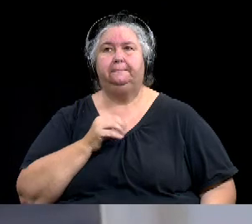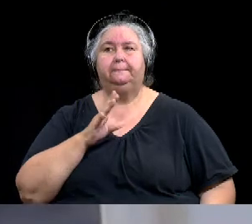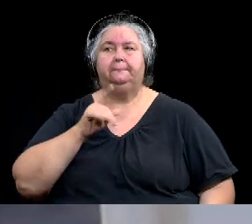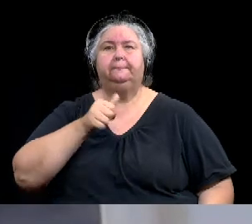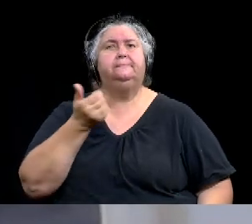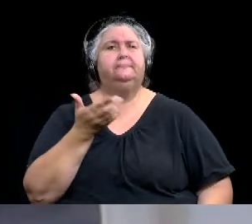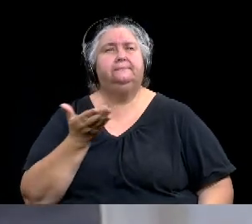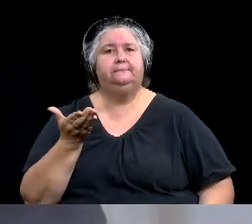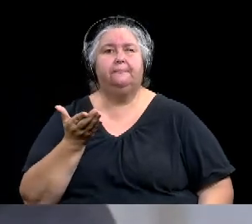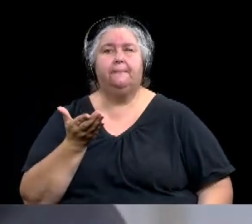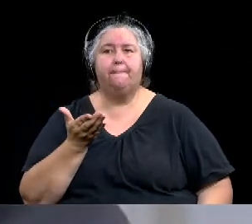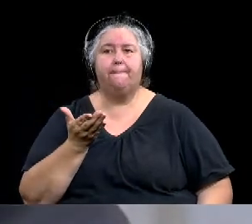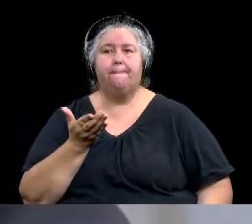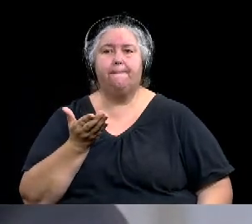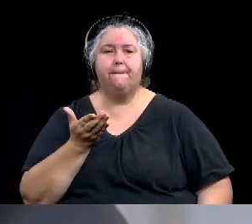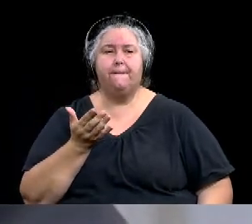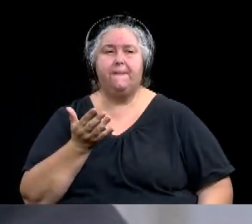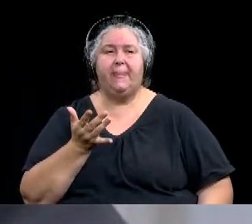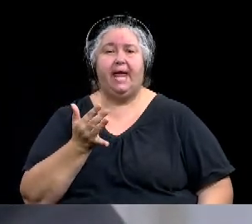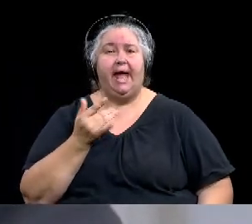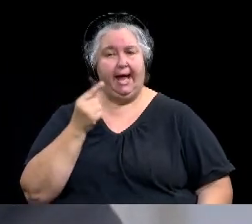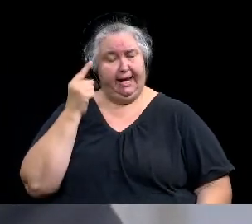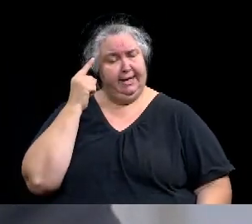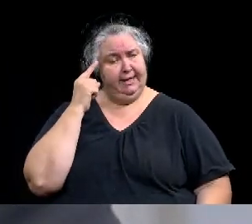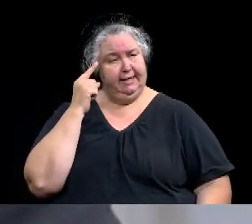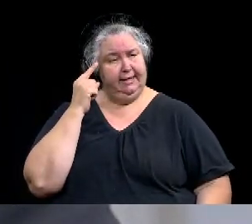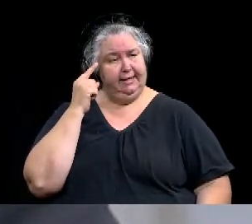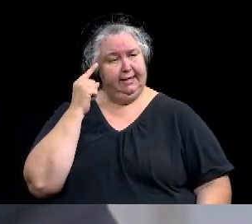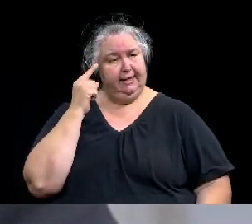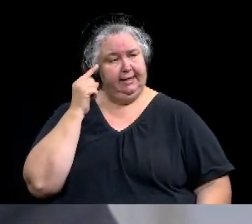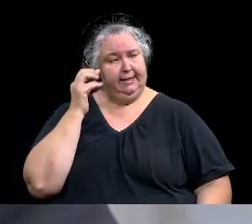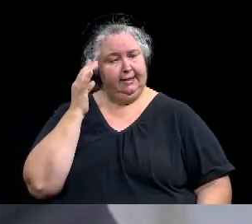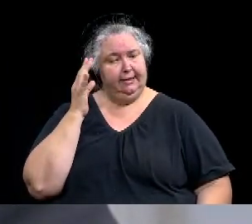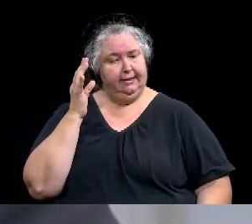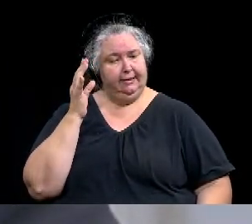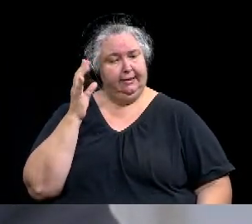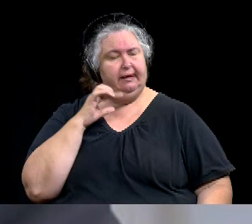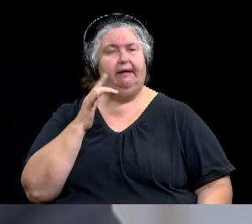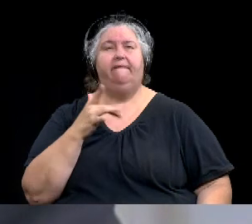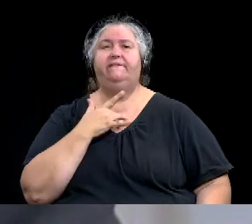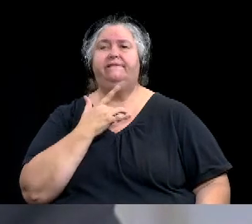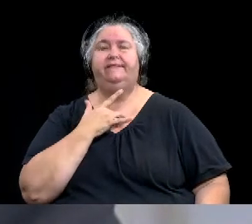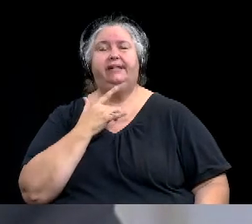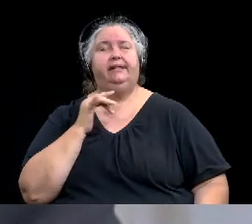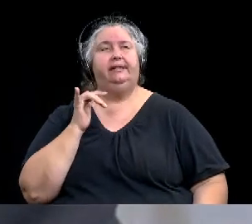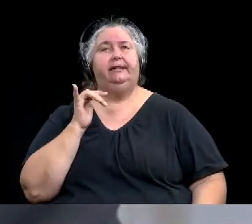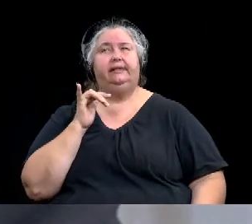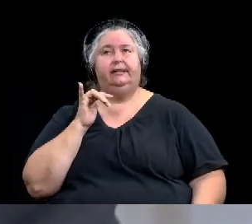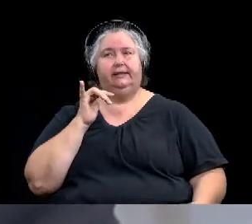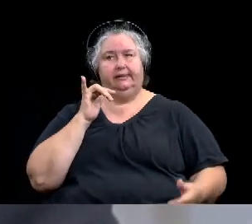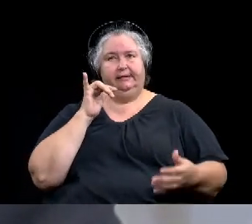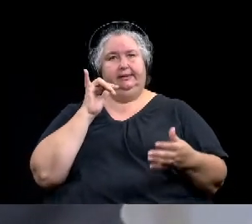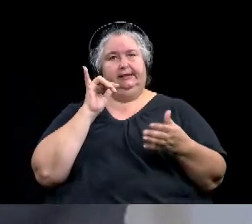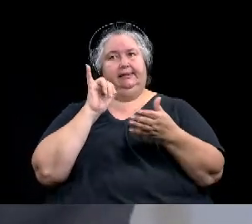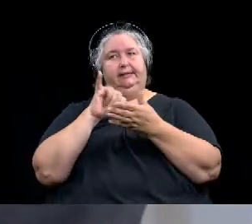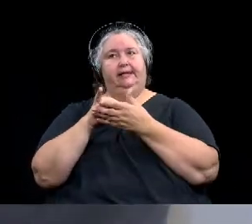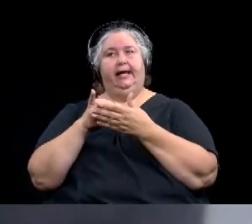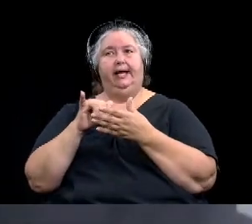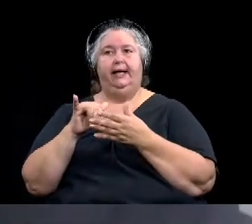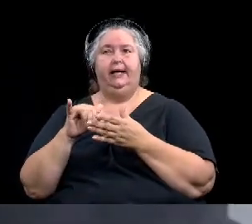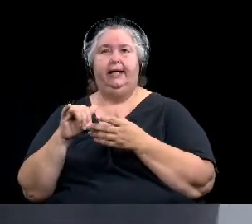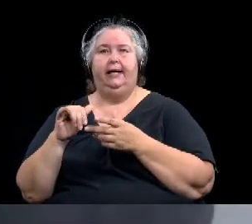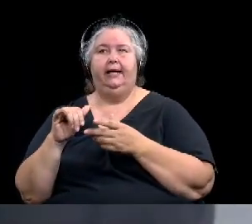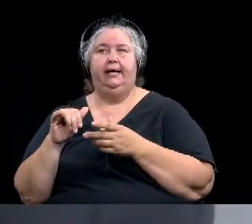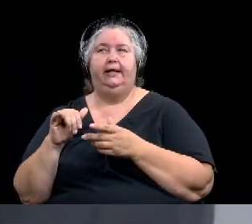is, I think that we, any operation that runs, has a lot of employees, really pay attention to